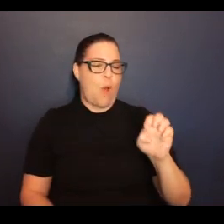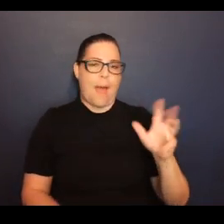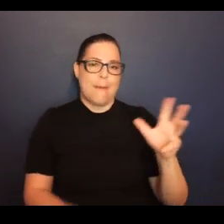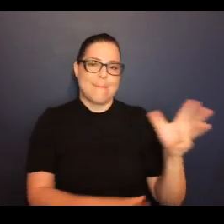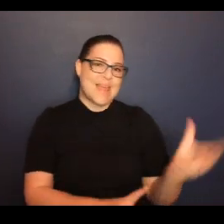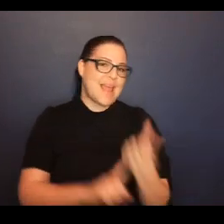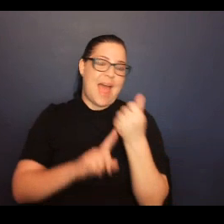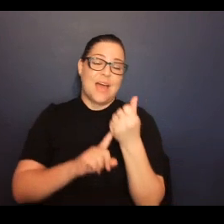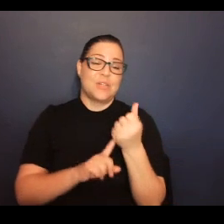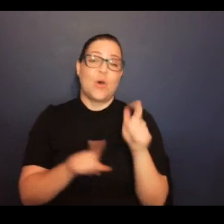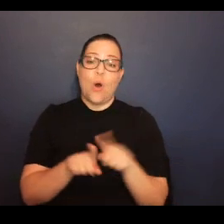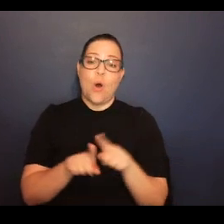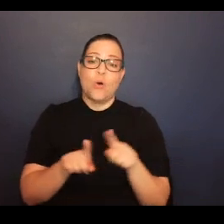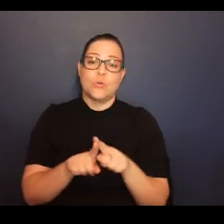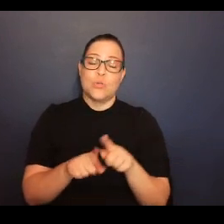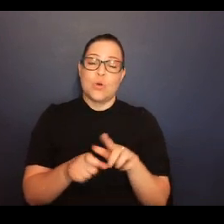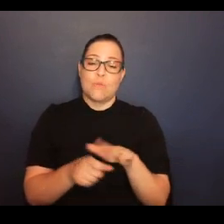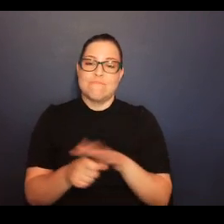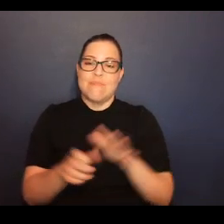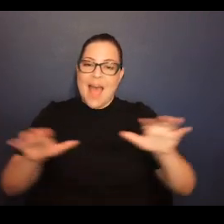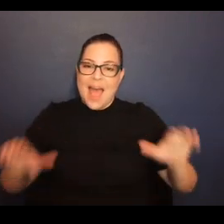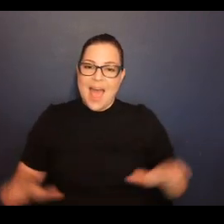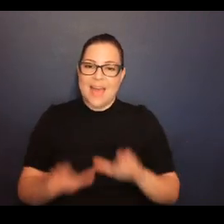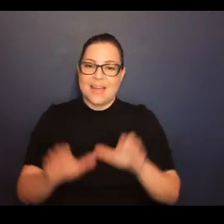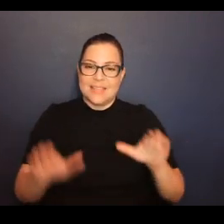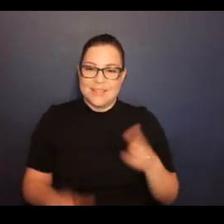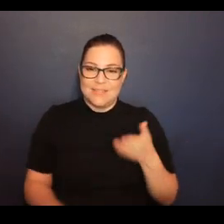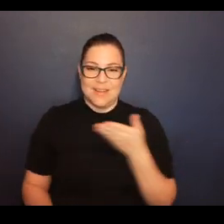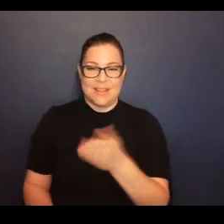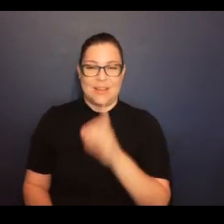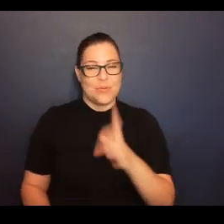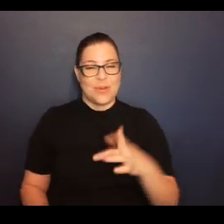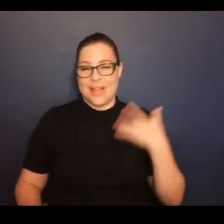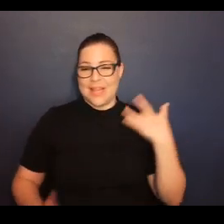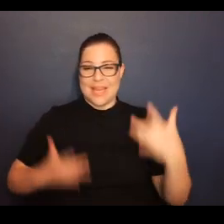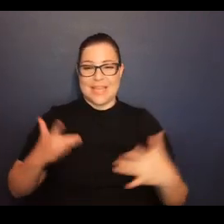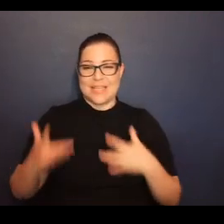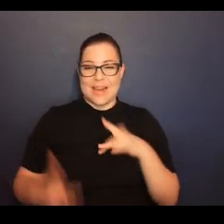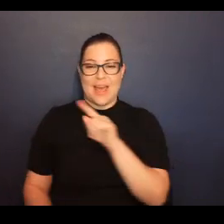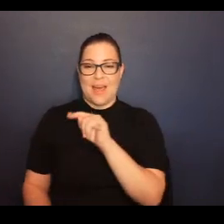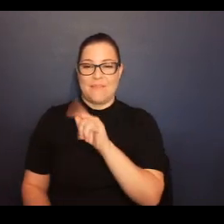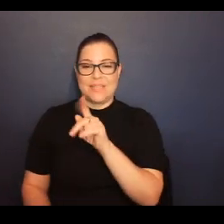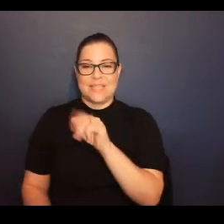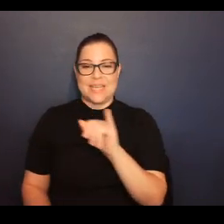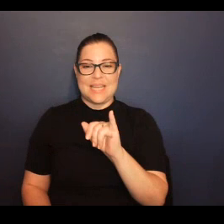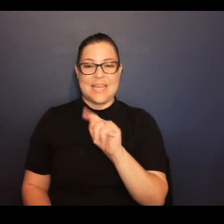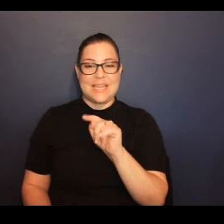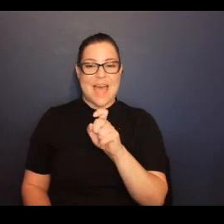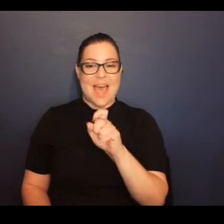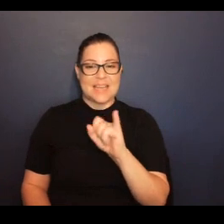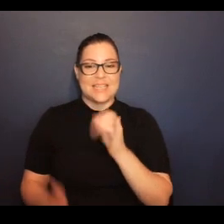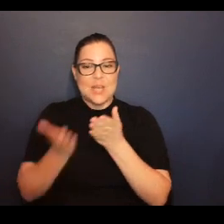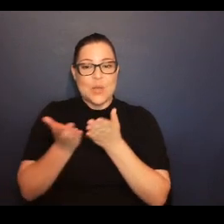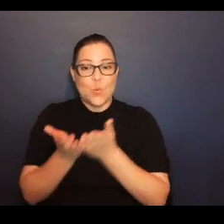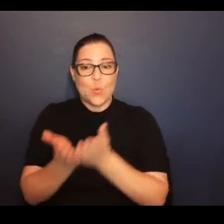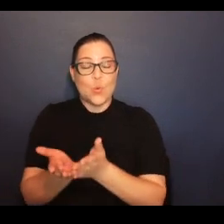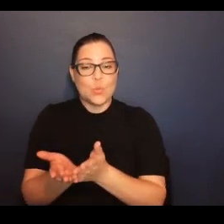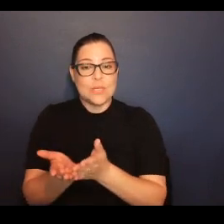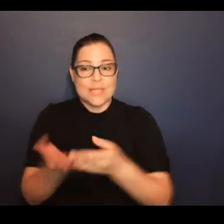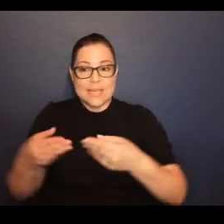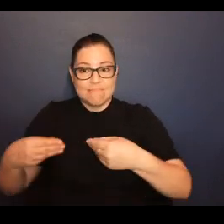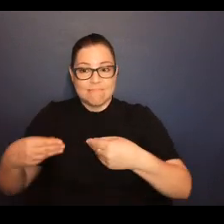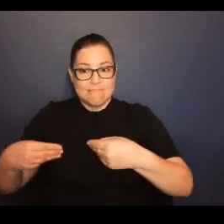on-site activity at the Holiday Boat Parade. And we were very excited this year that we had Tiki Taxi and Cruises selling actual cruises for